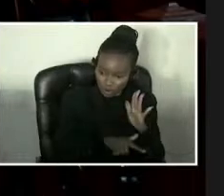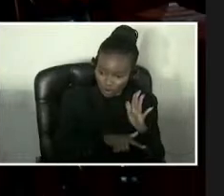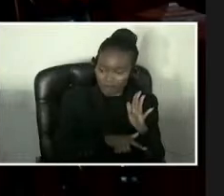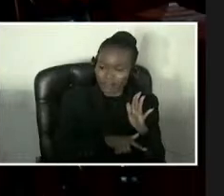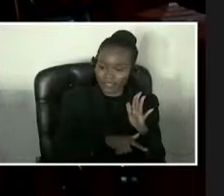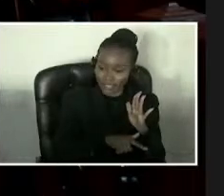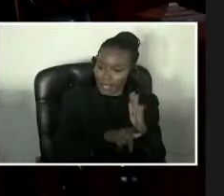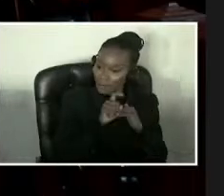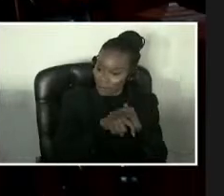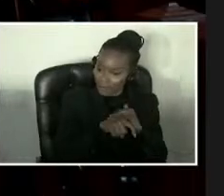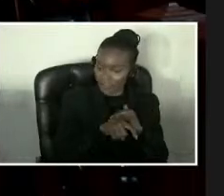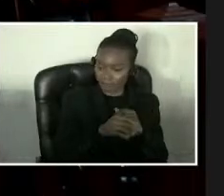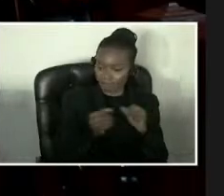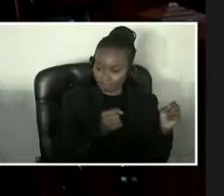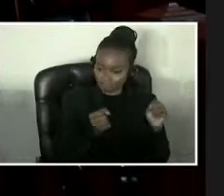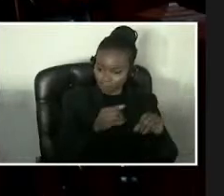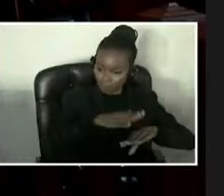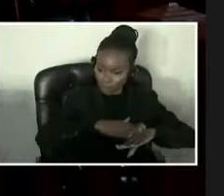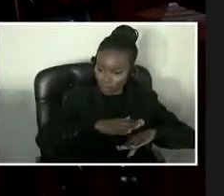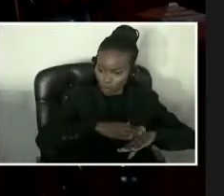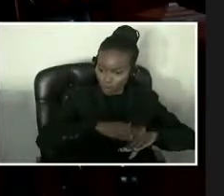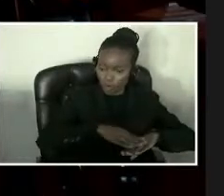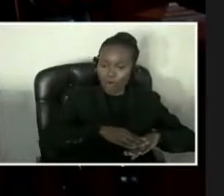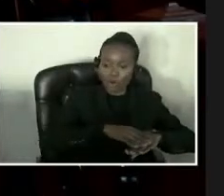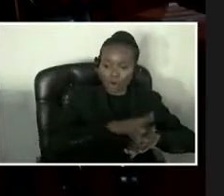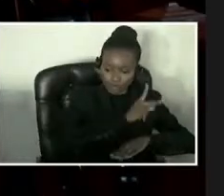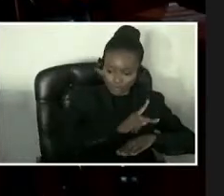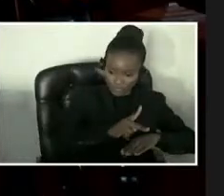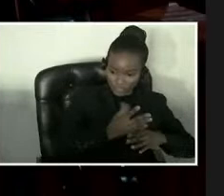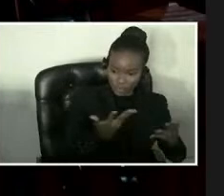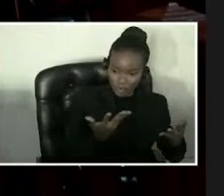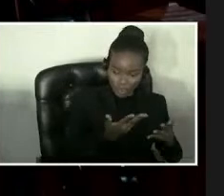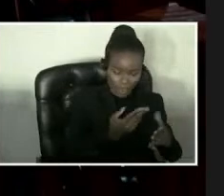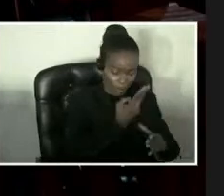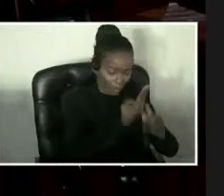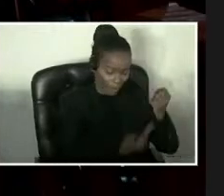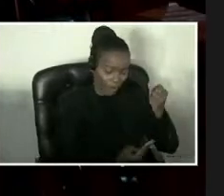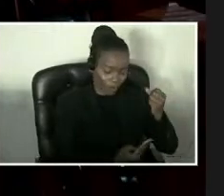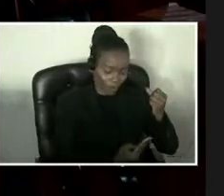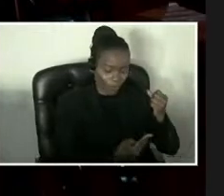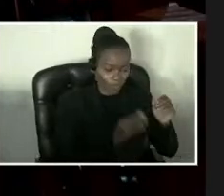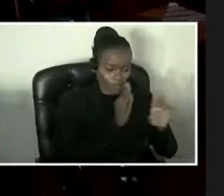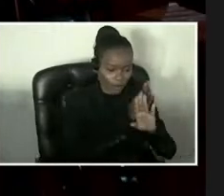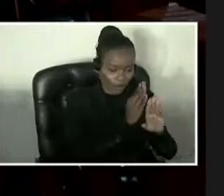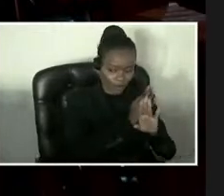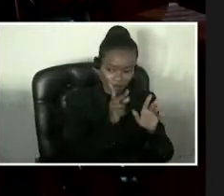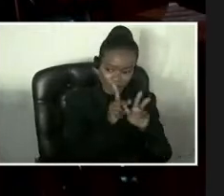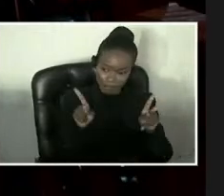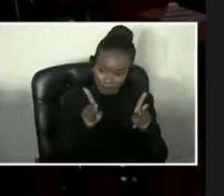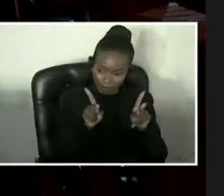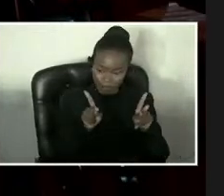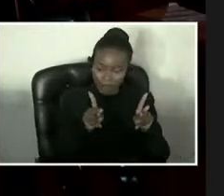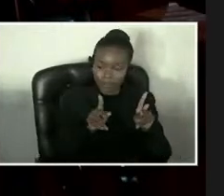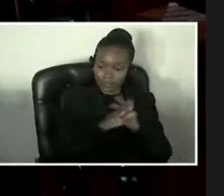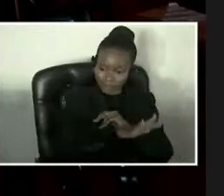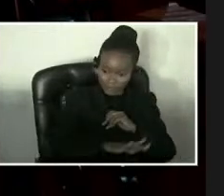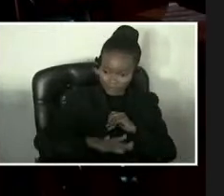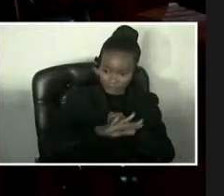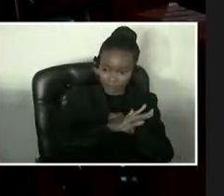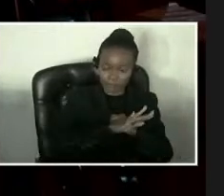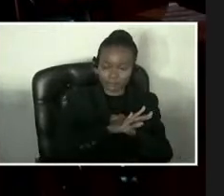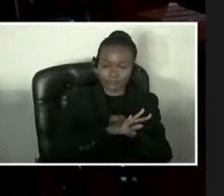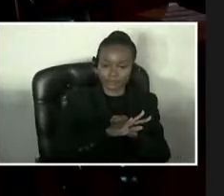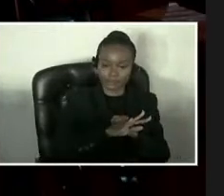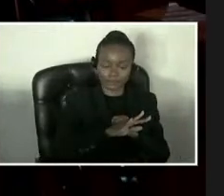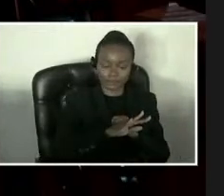recruiting more professionals in both the public and private sectors and developing a health information system that spans public and private health